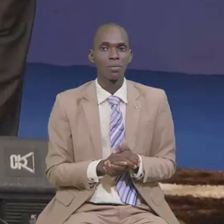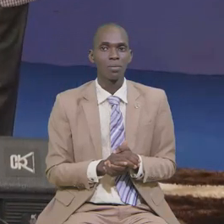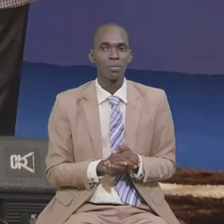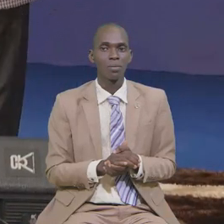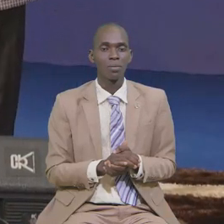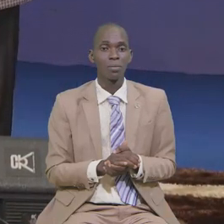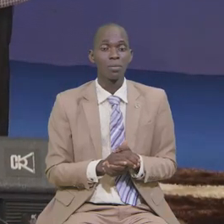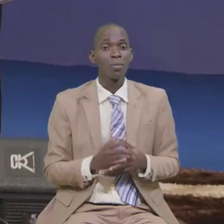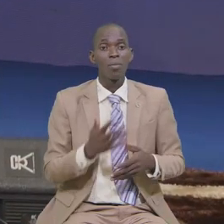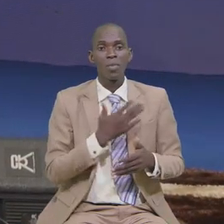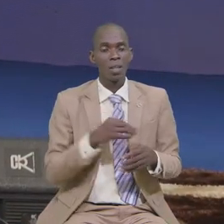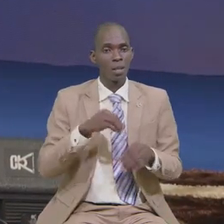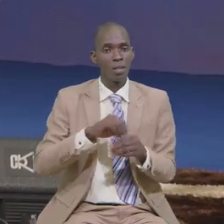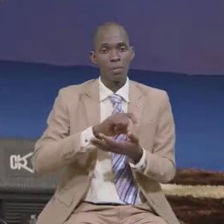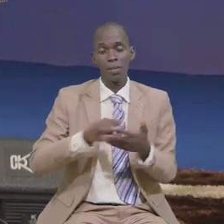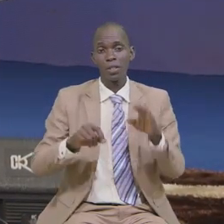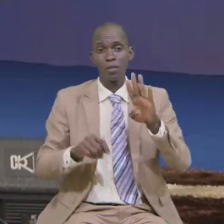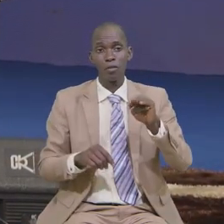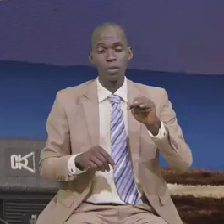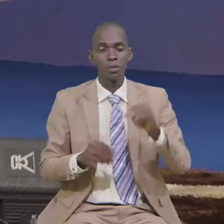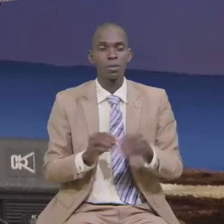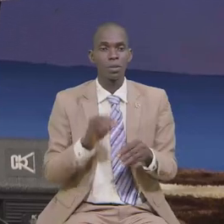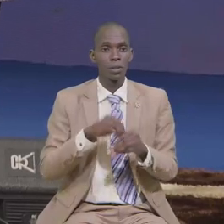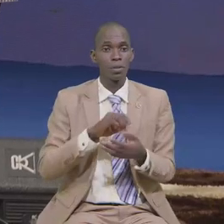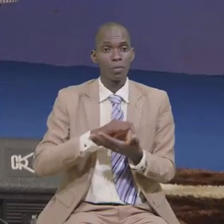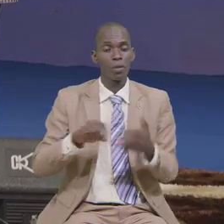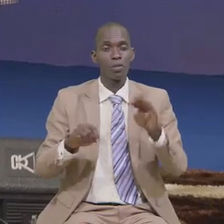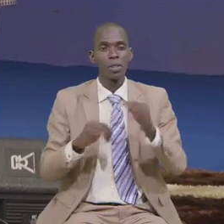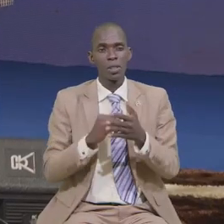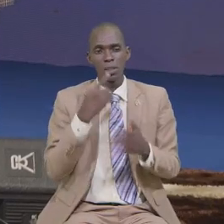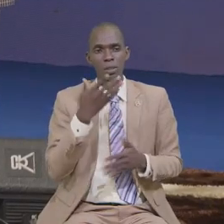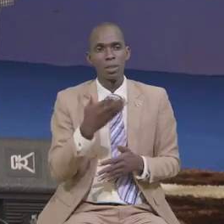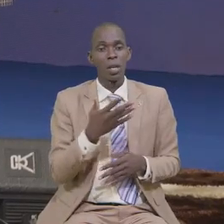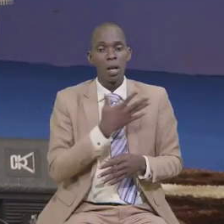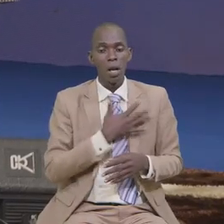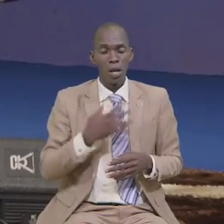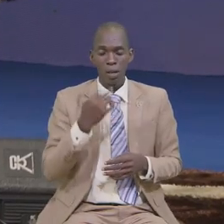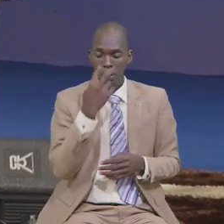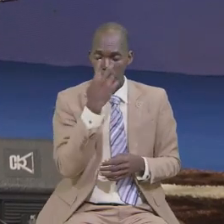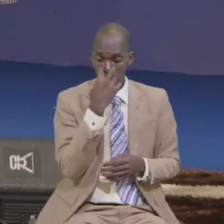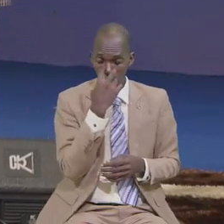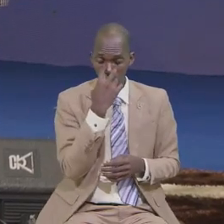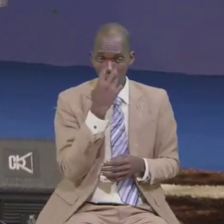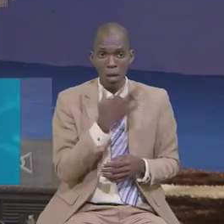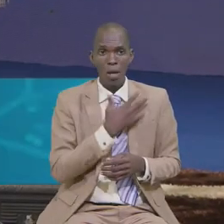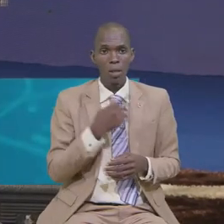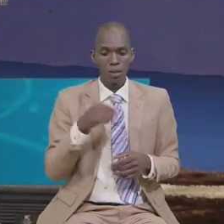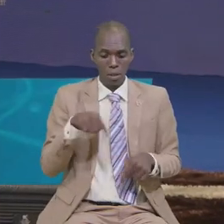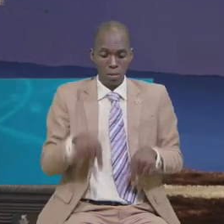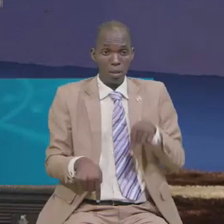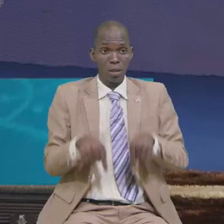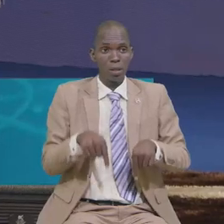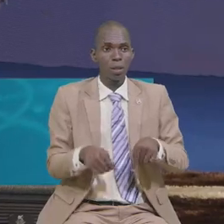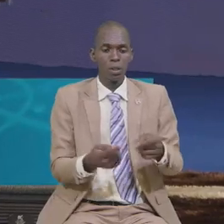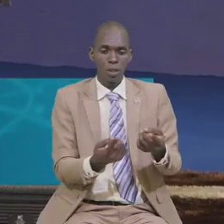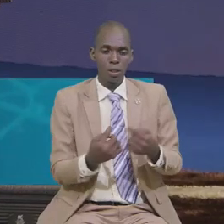And then in verse 14, it says, and the blind and the lame came